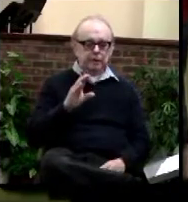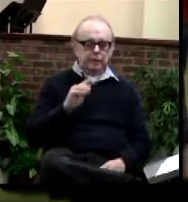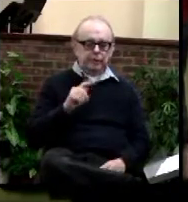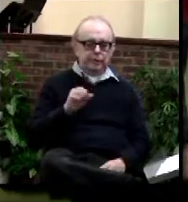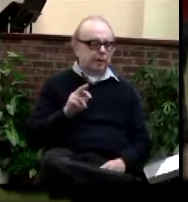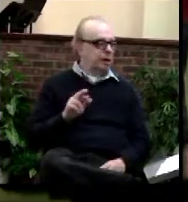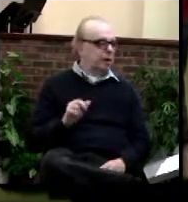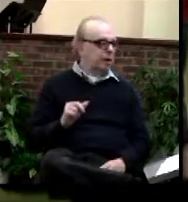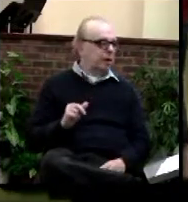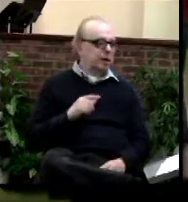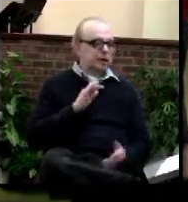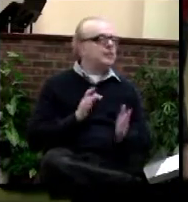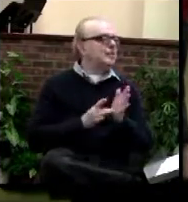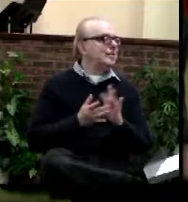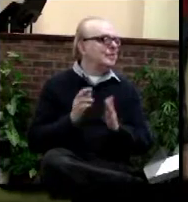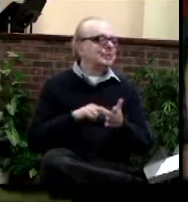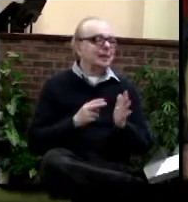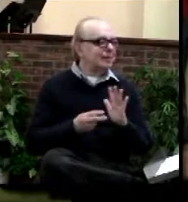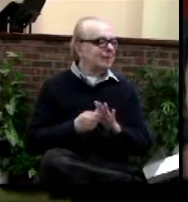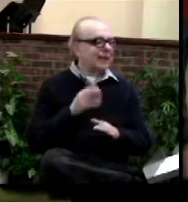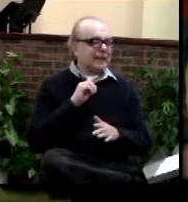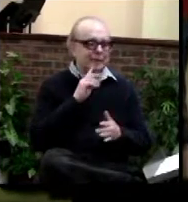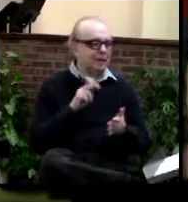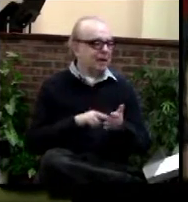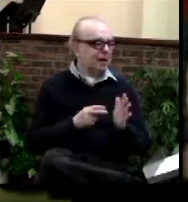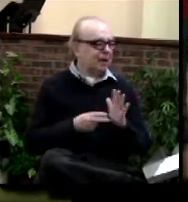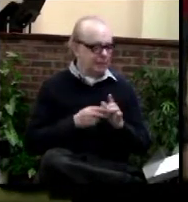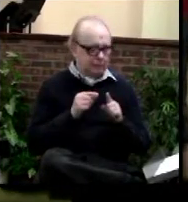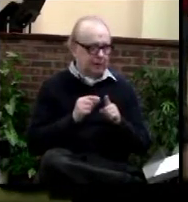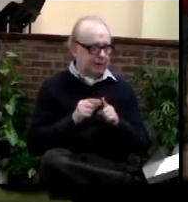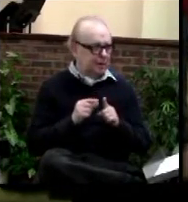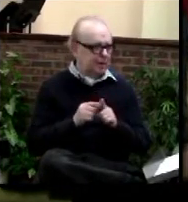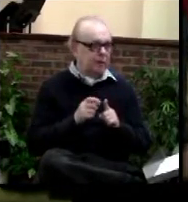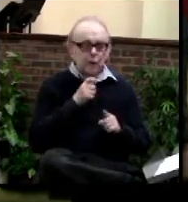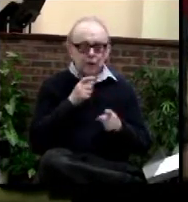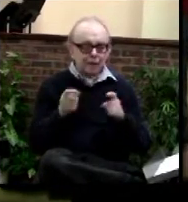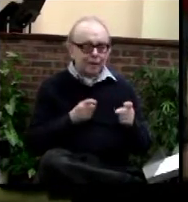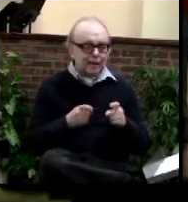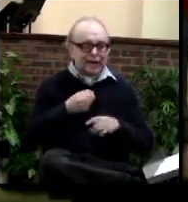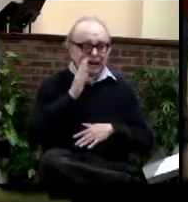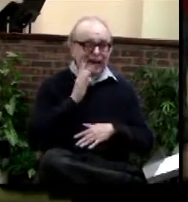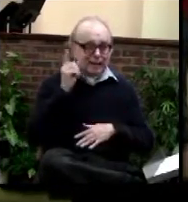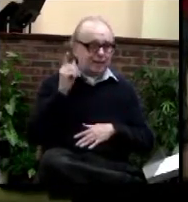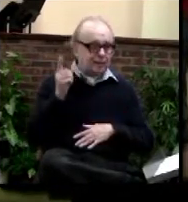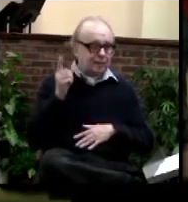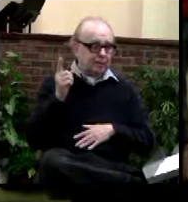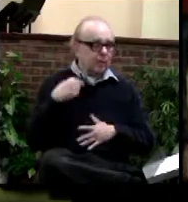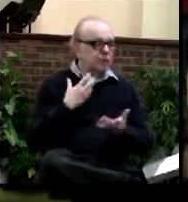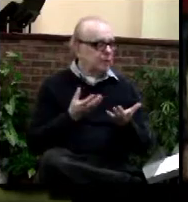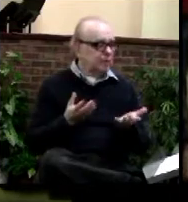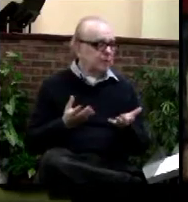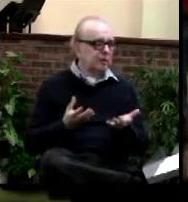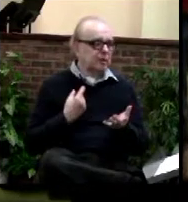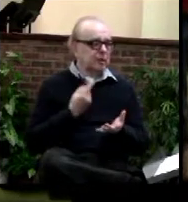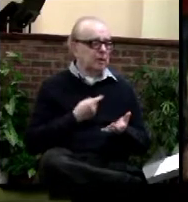is talking, God's talking about in his word here. Who's the conductor? God. What's he want us to do? He wants us to be